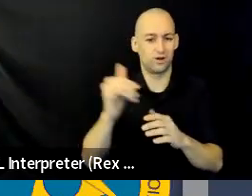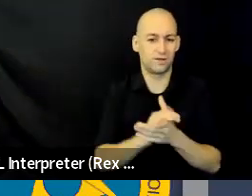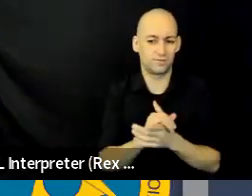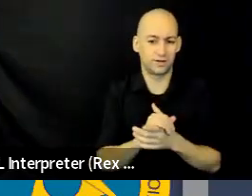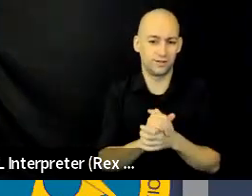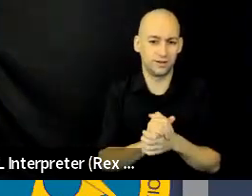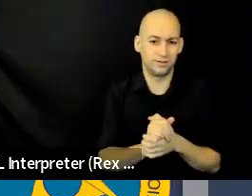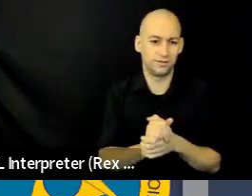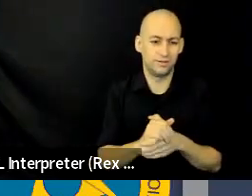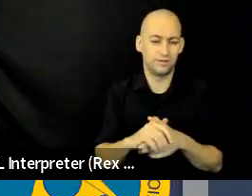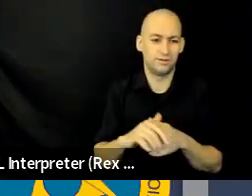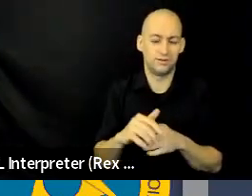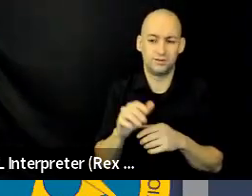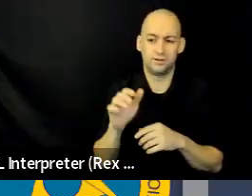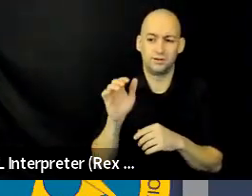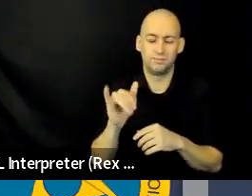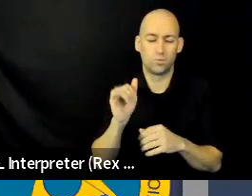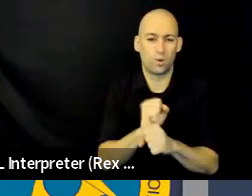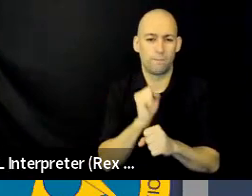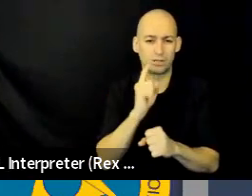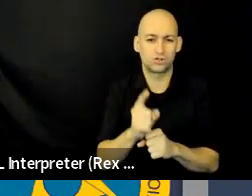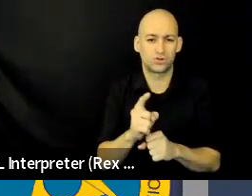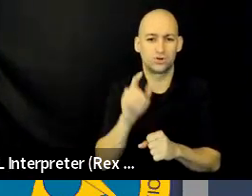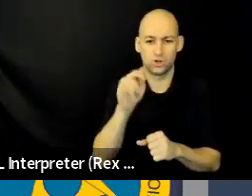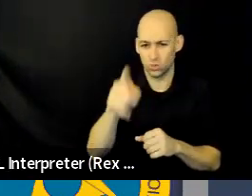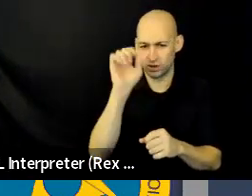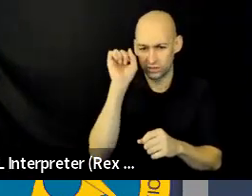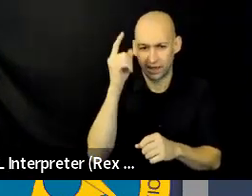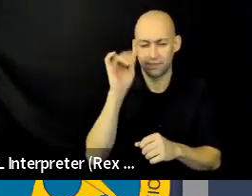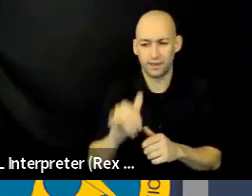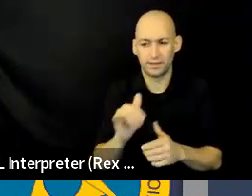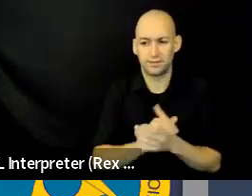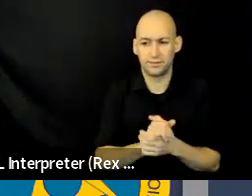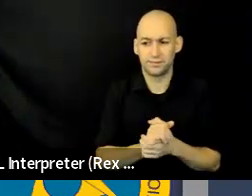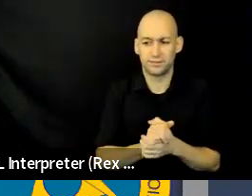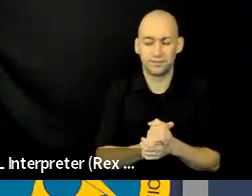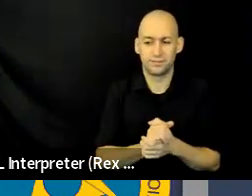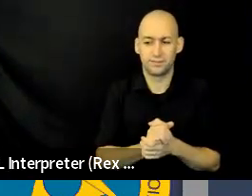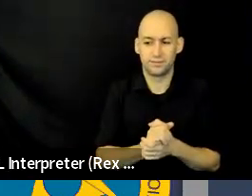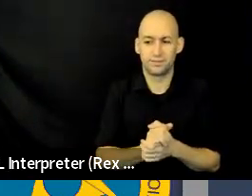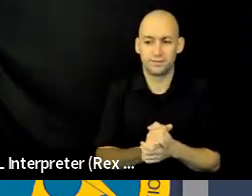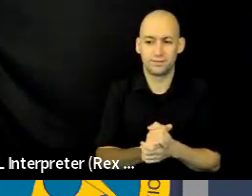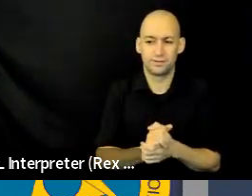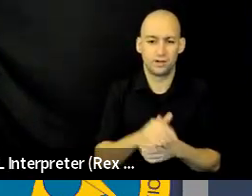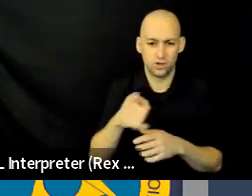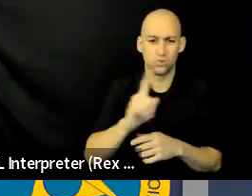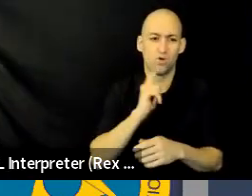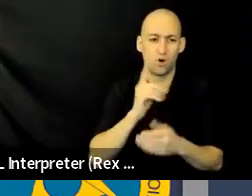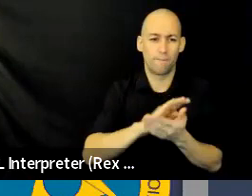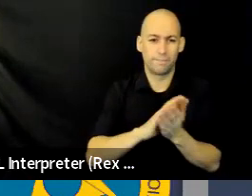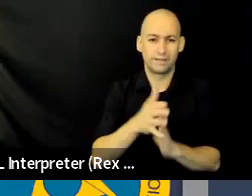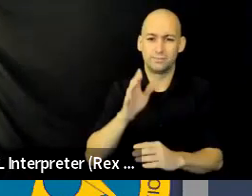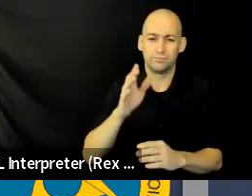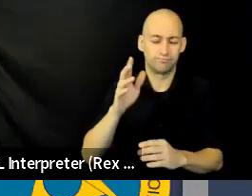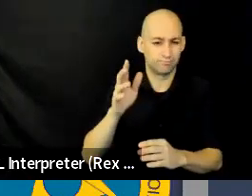for everyone. So we wanted to make sure that you understood that, and we wanted to let you know that you are being heard. Thank you so